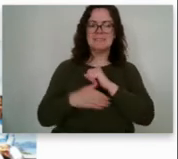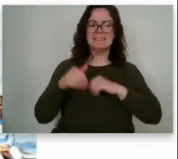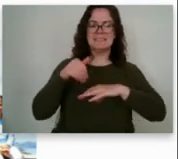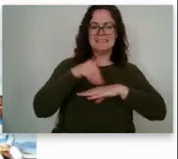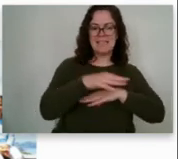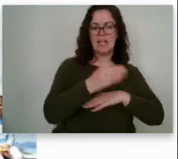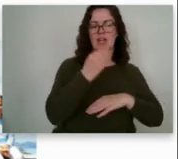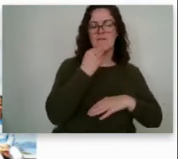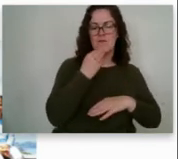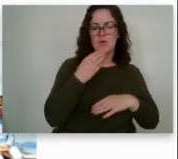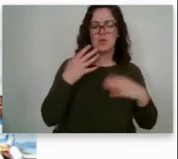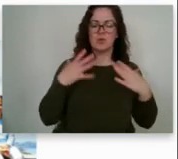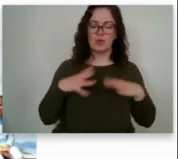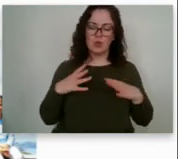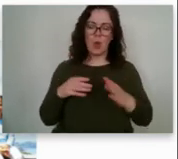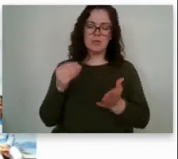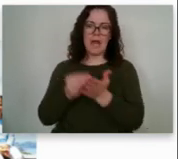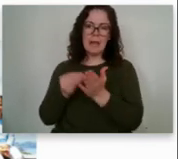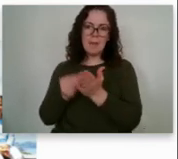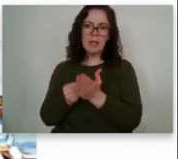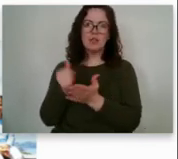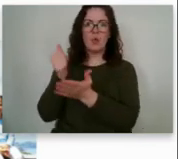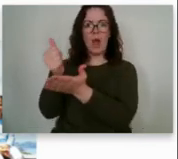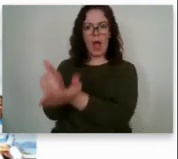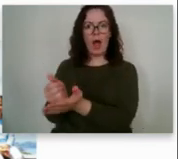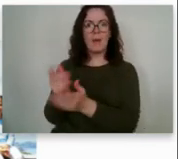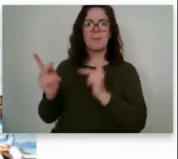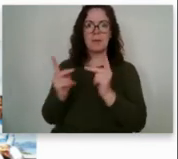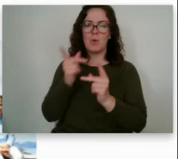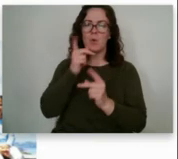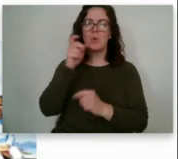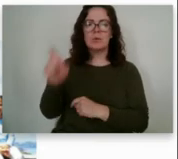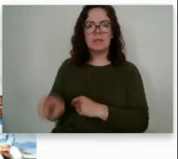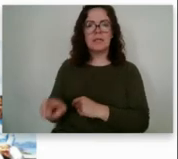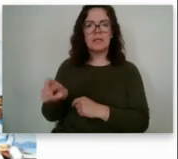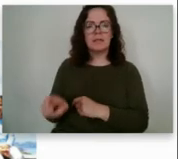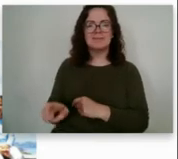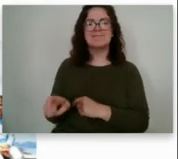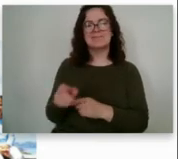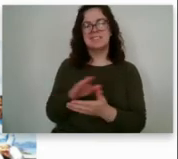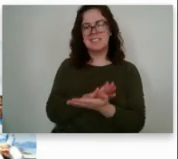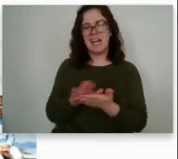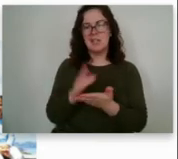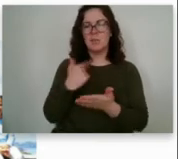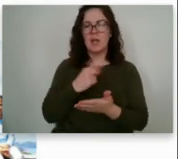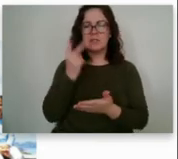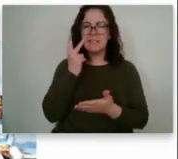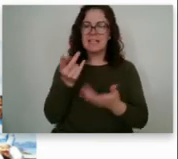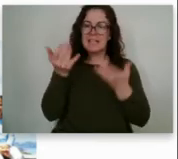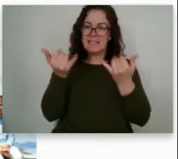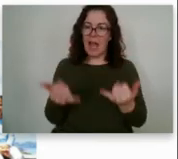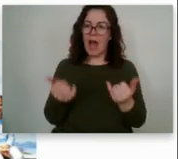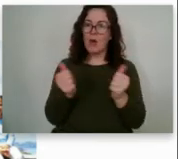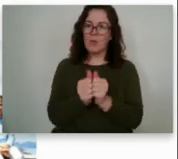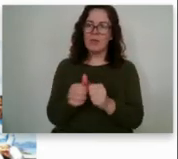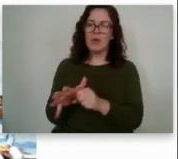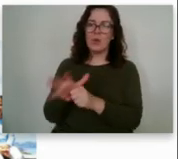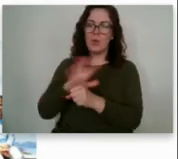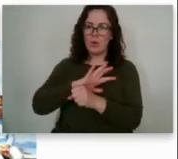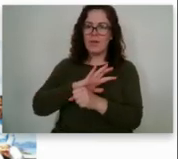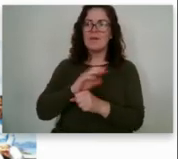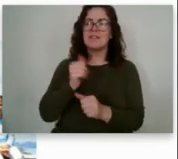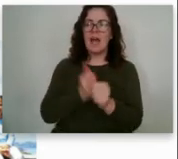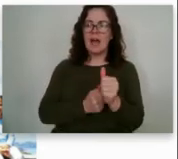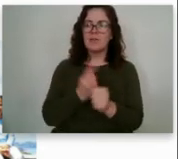those in need, which is very nice. And like I said, we're seeing that right now with the coronavirus and everyone's coming together with